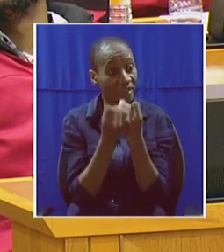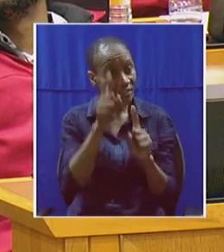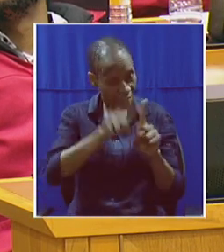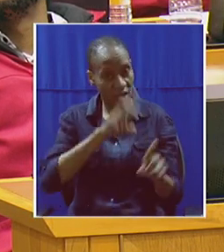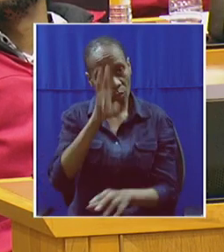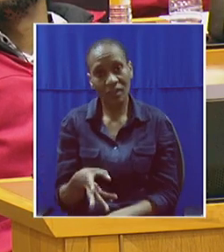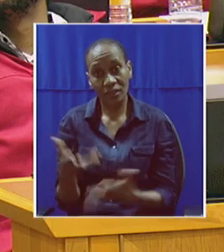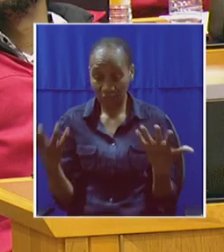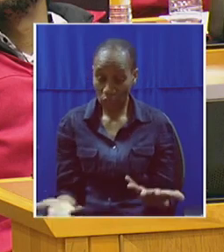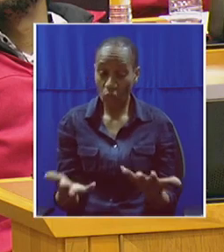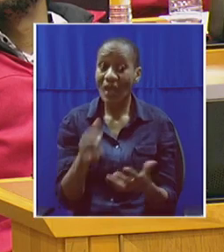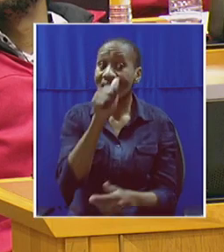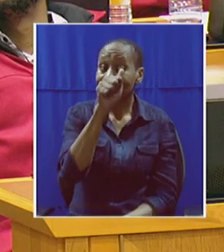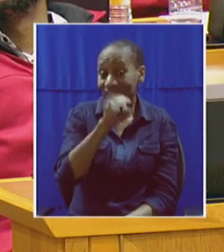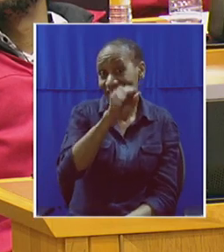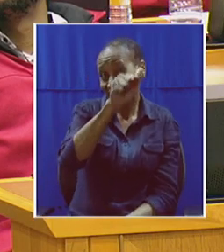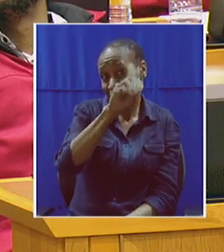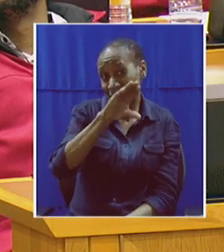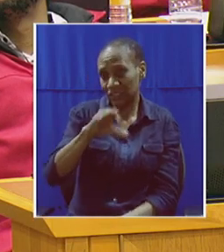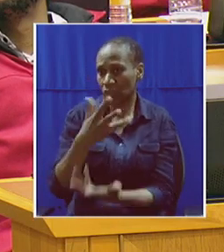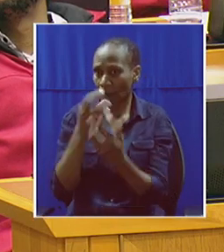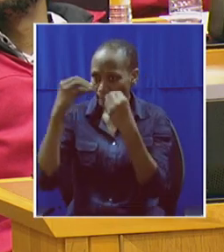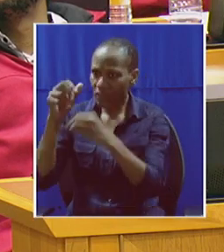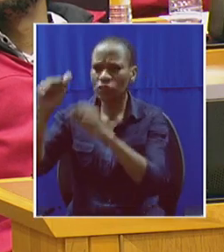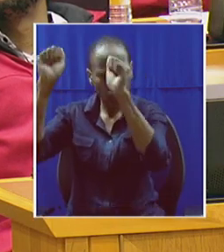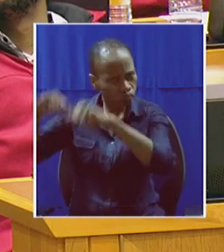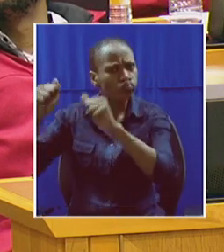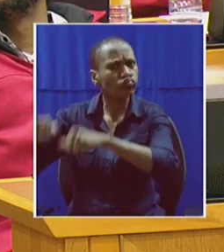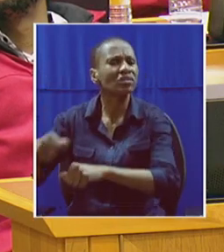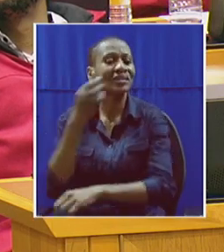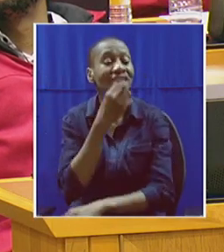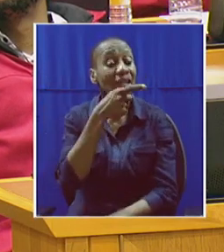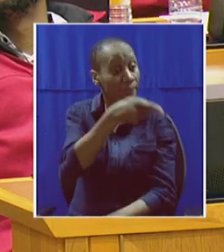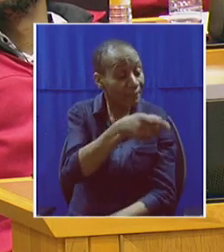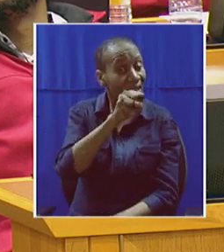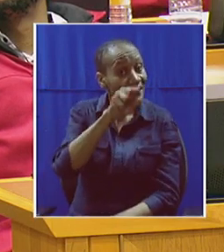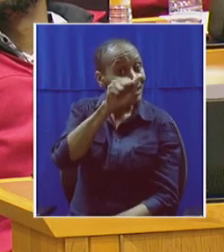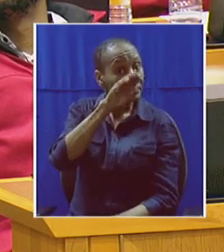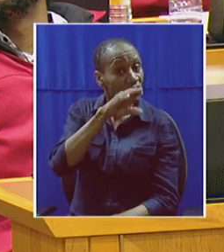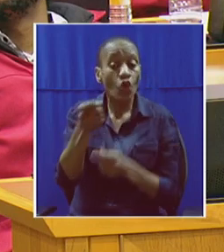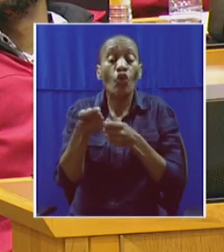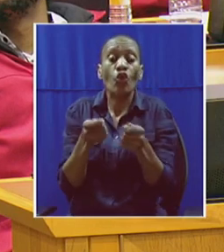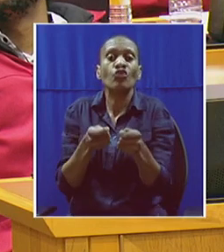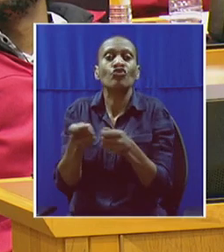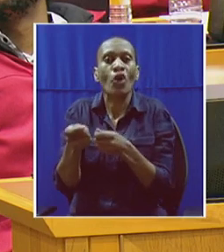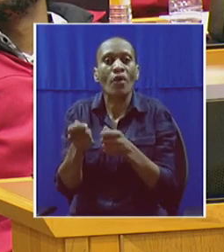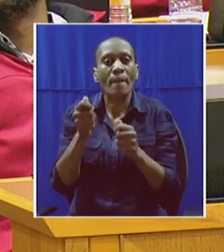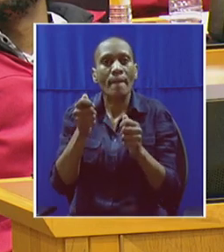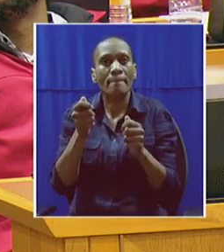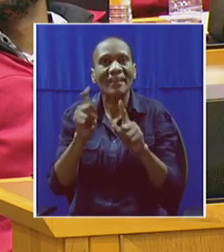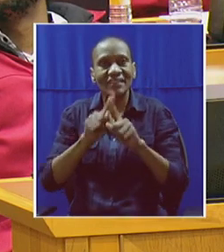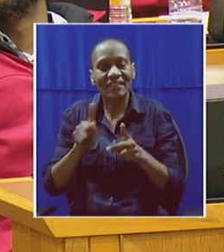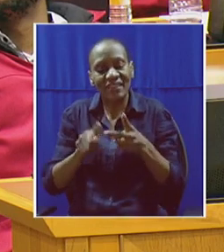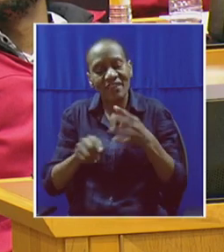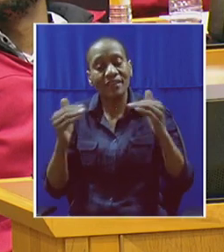sabc as the industry agrees lies in its ability to control the platforms on which it it